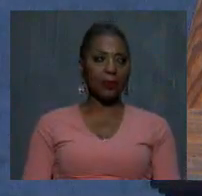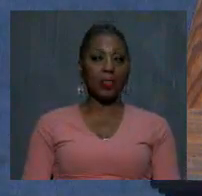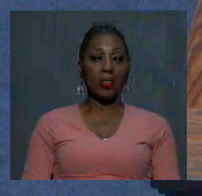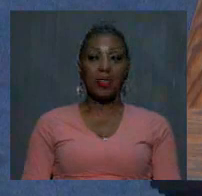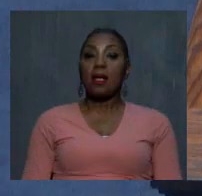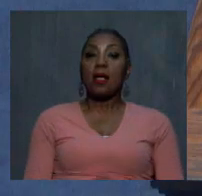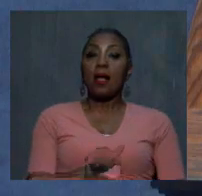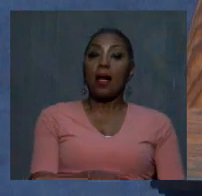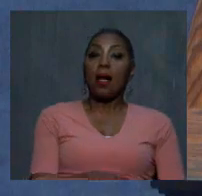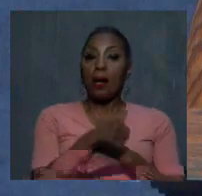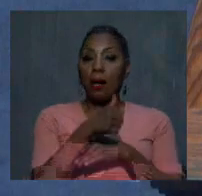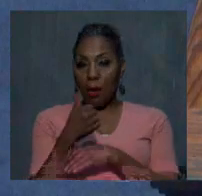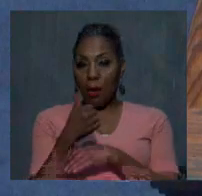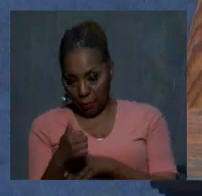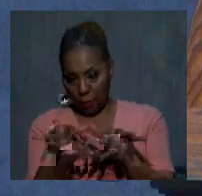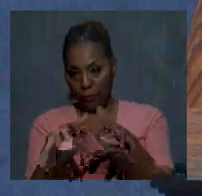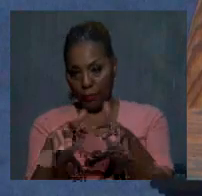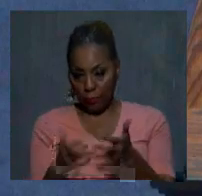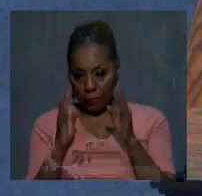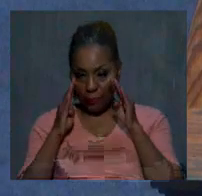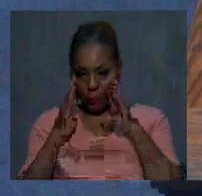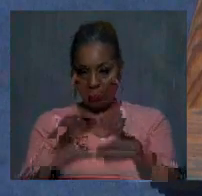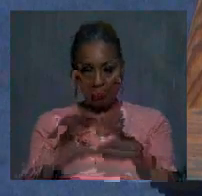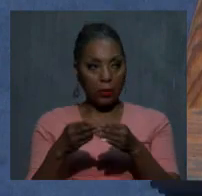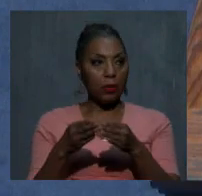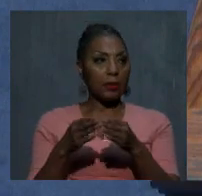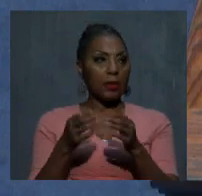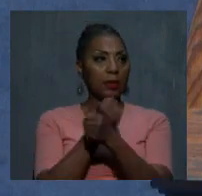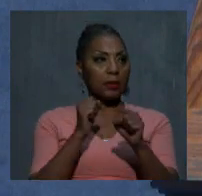Number of task forces, but